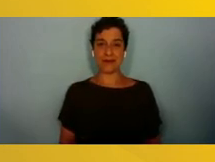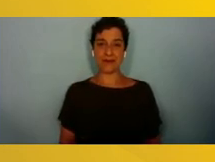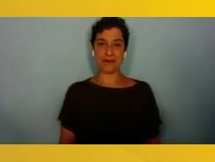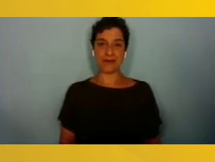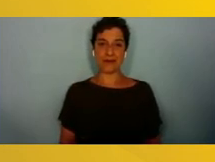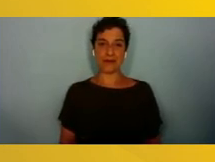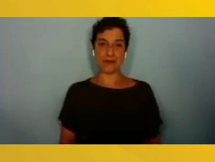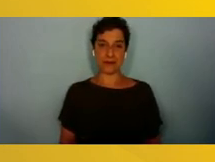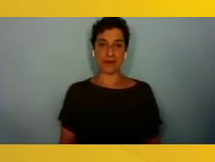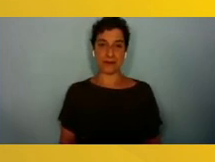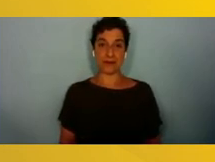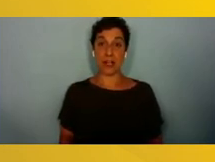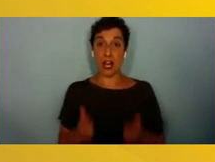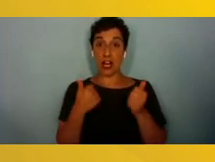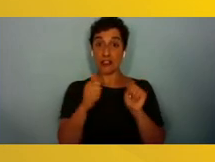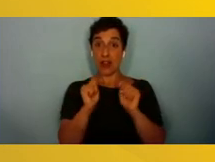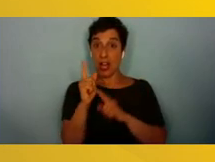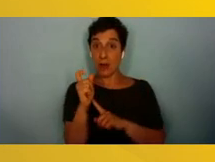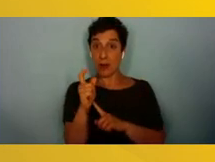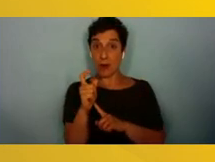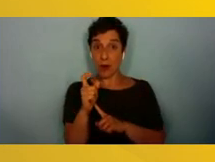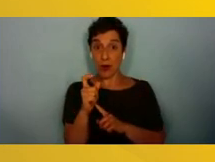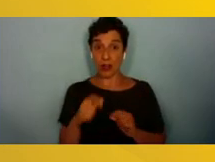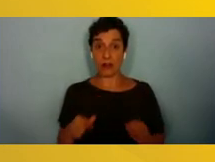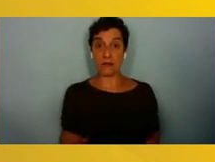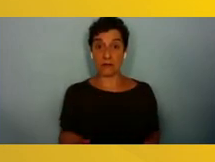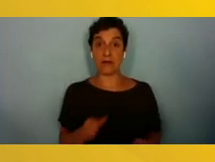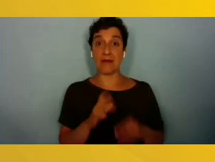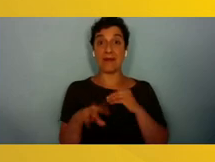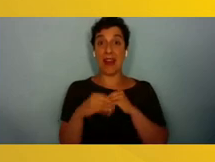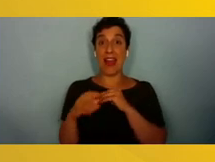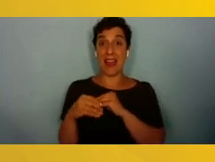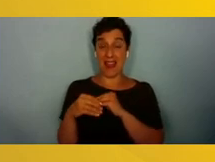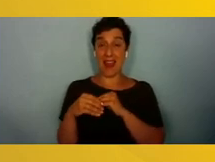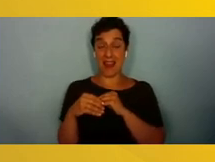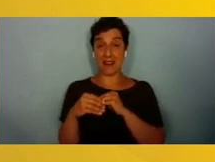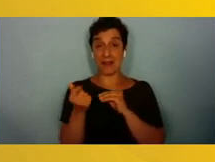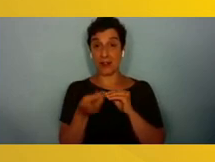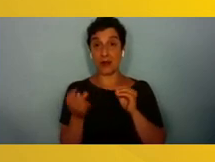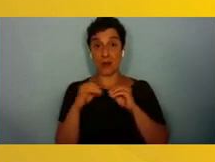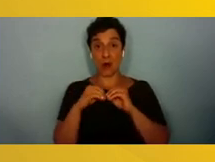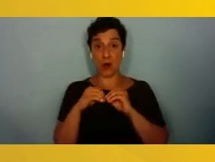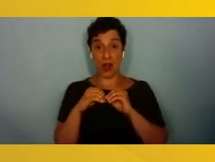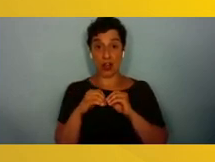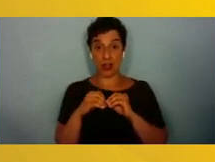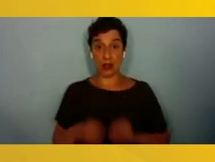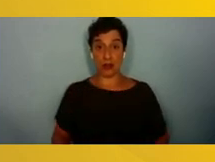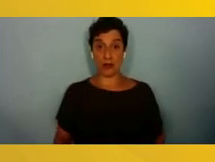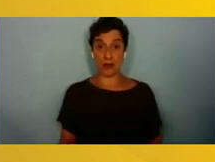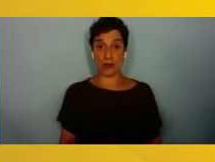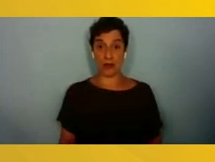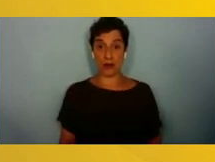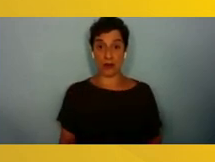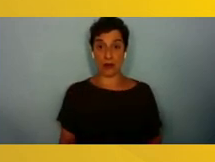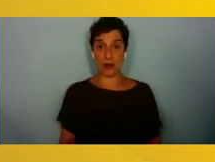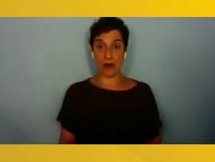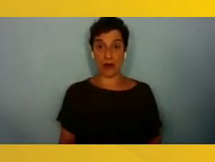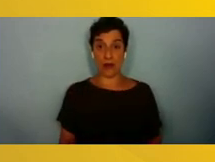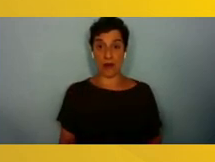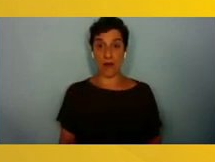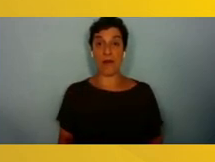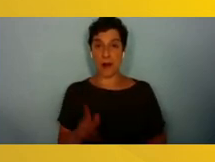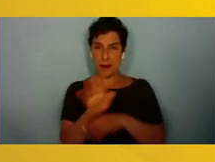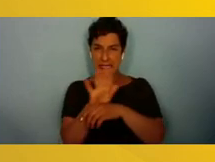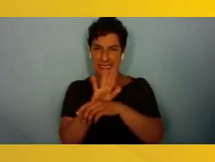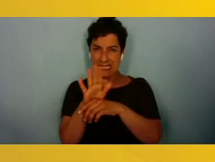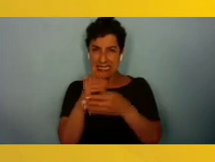All right, let's try one more solution where we add a bunch of slow zones right near the busy area and